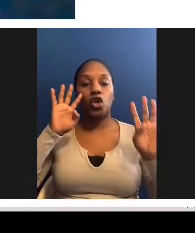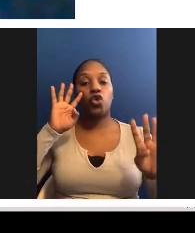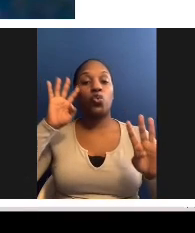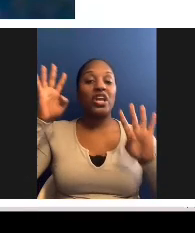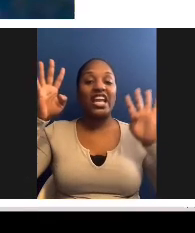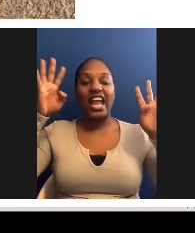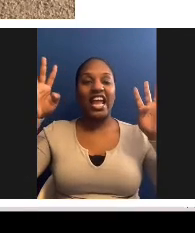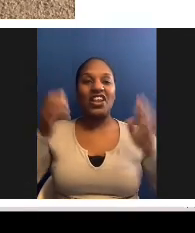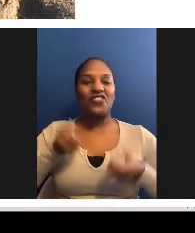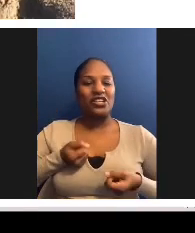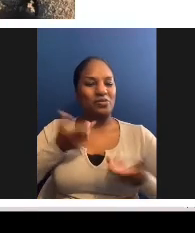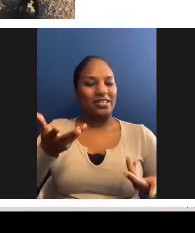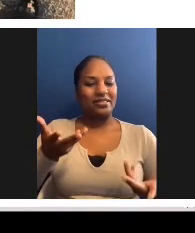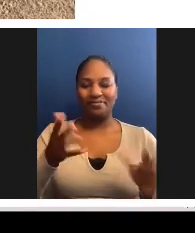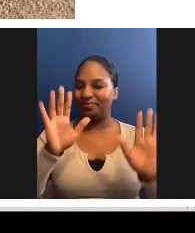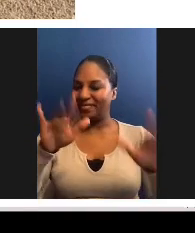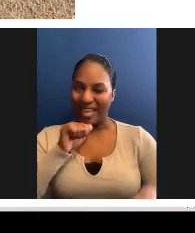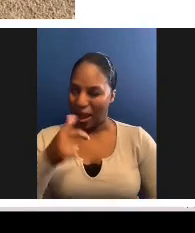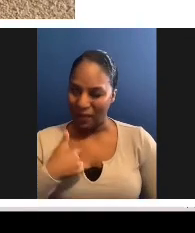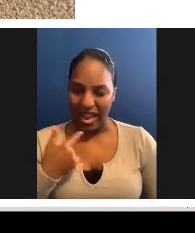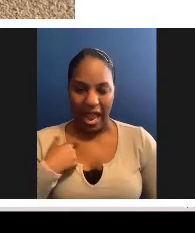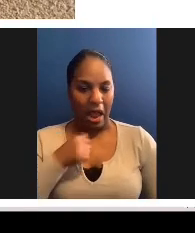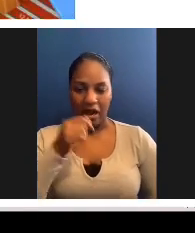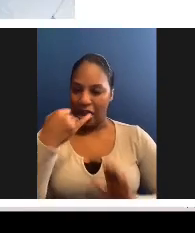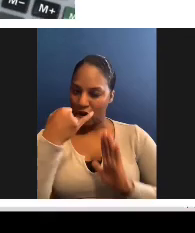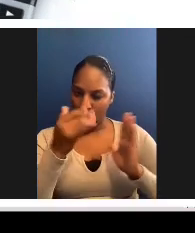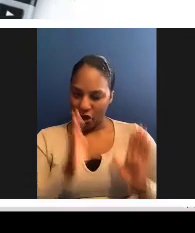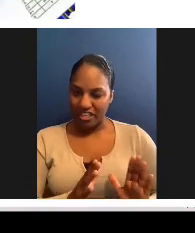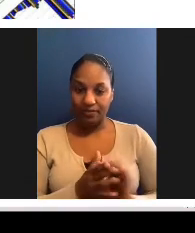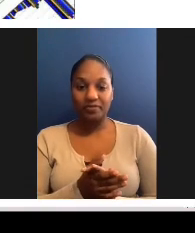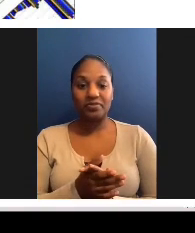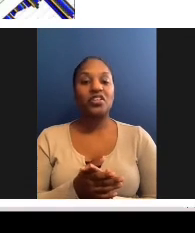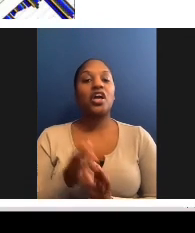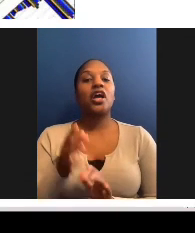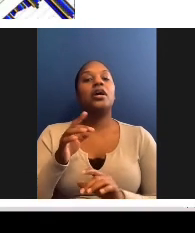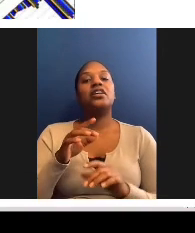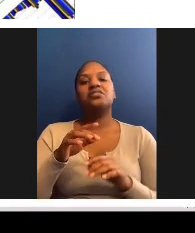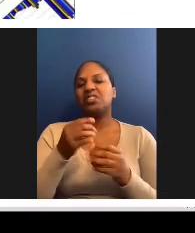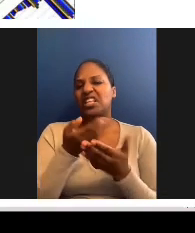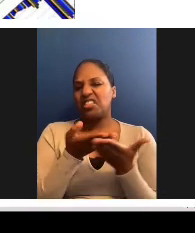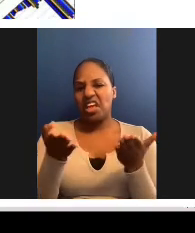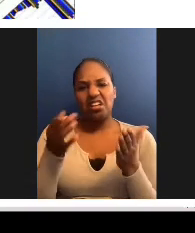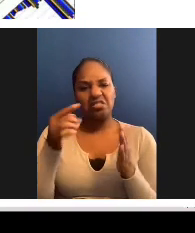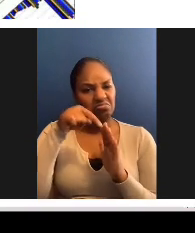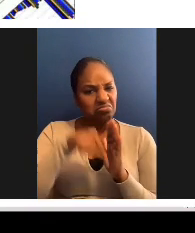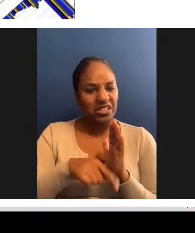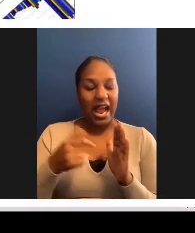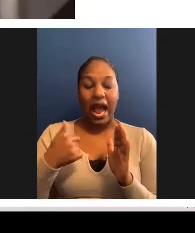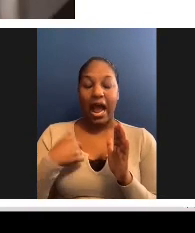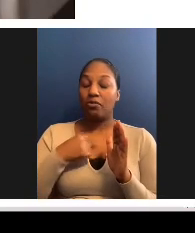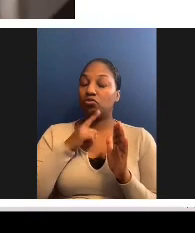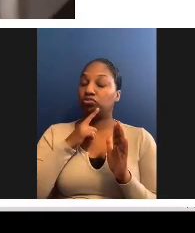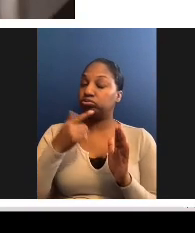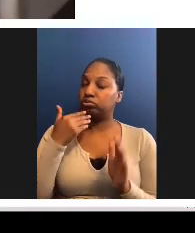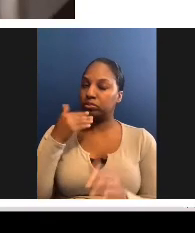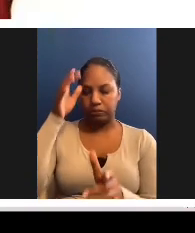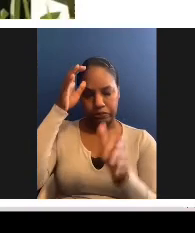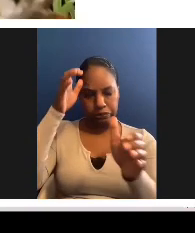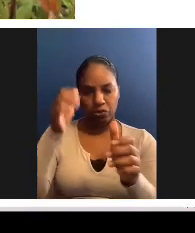not me. I'm not an artist at all. Do like things about that. I'm a geek with data